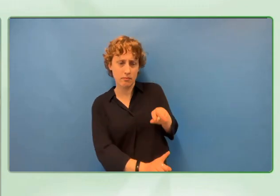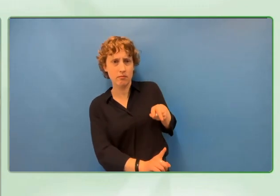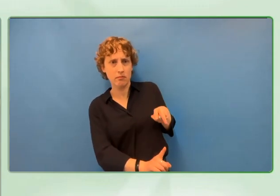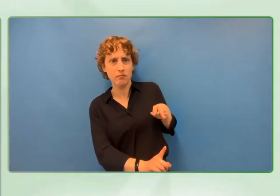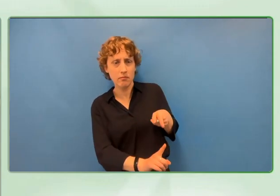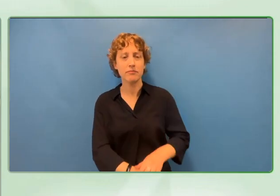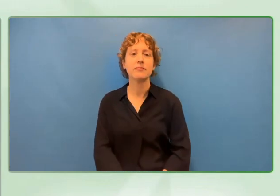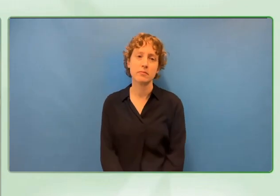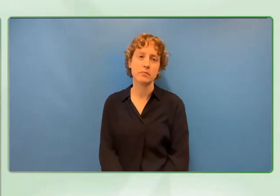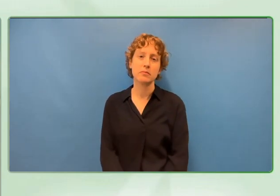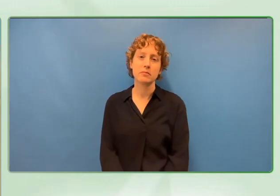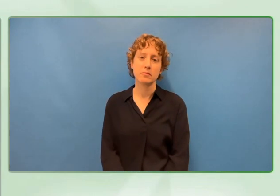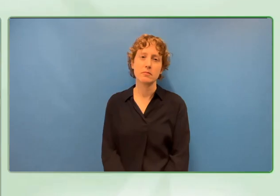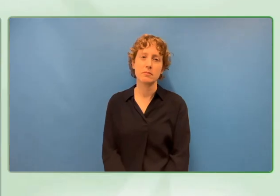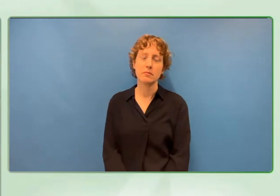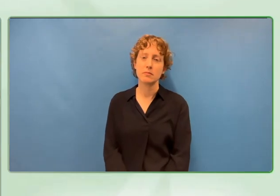appreciated that quote you made,